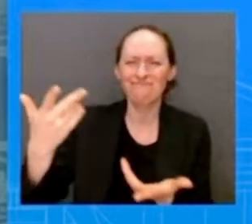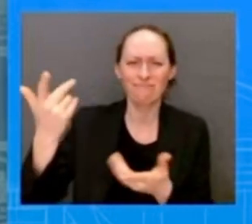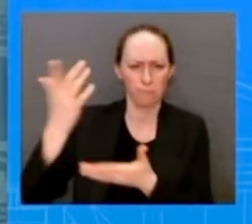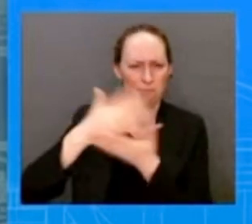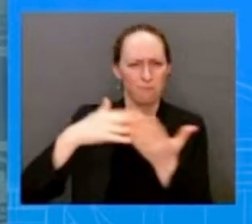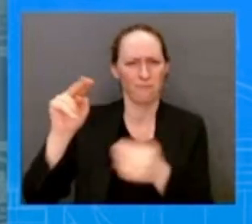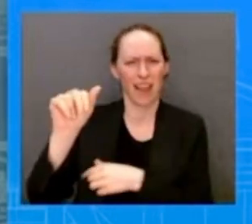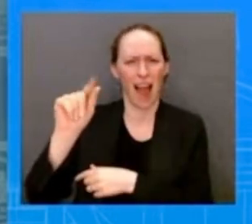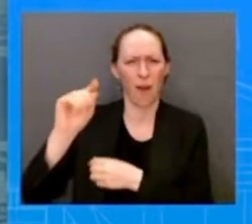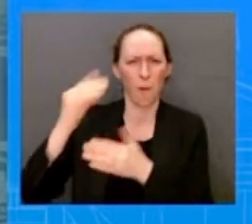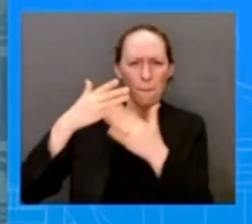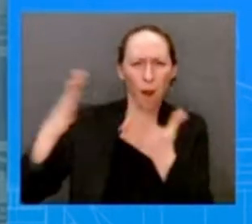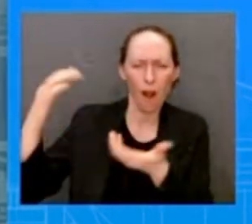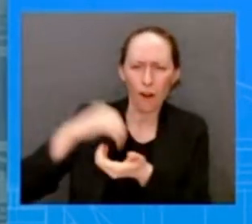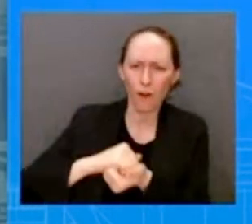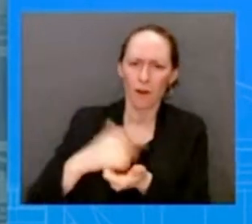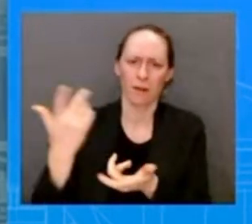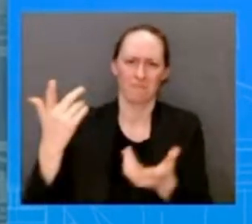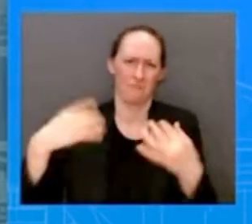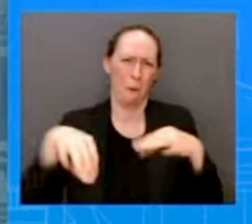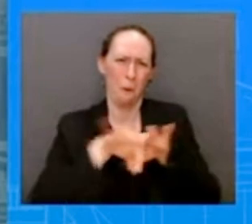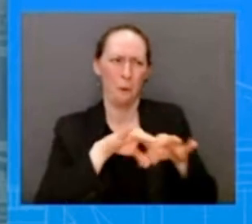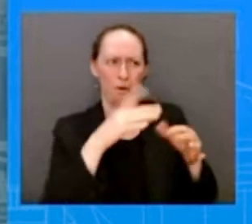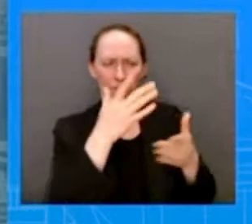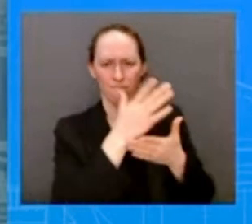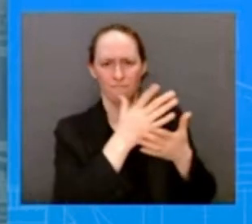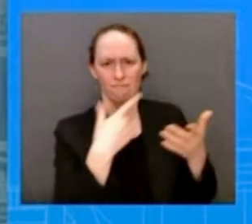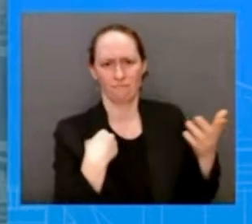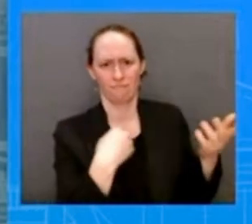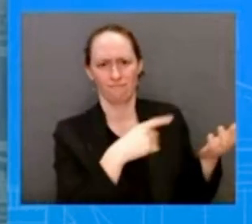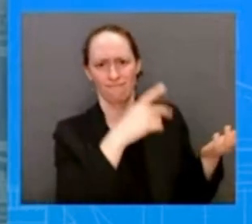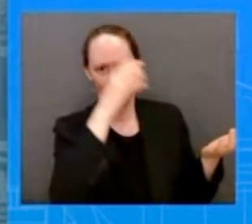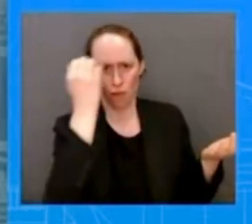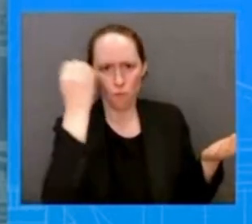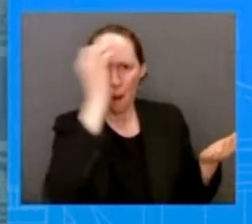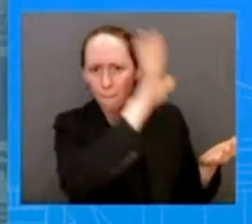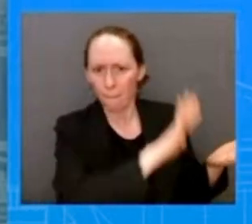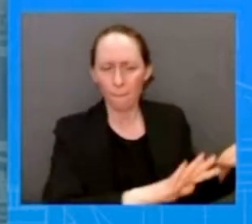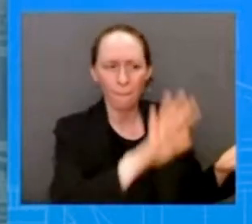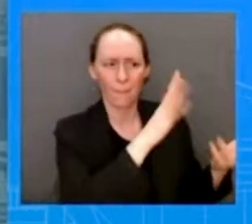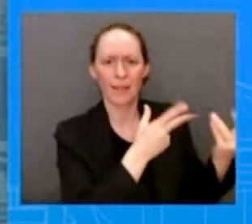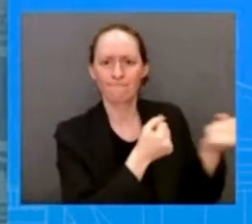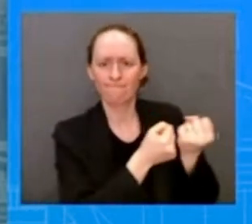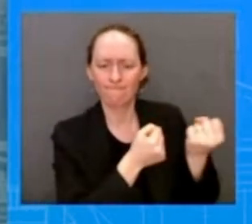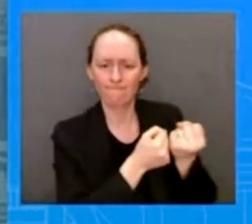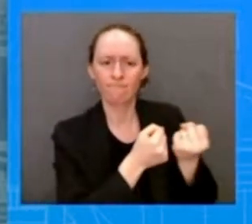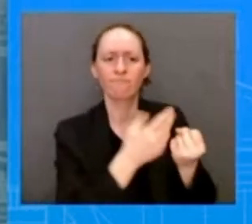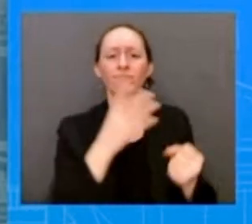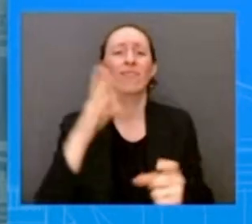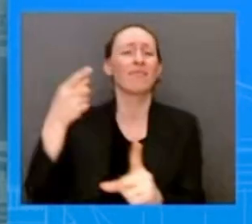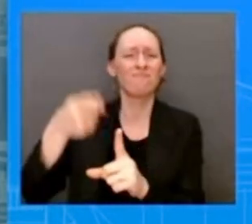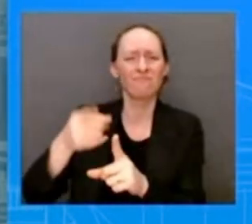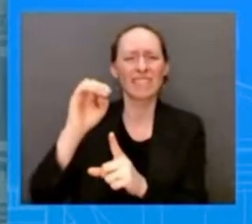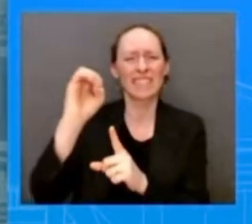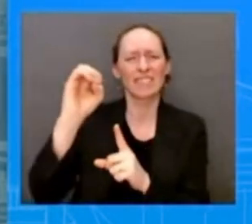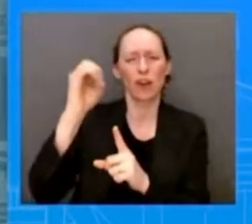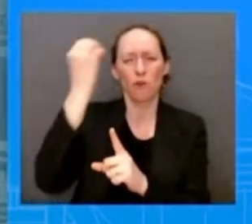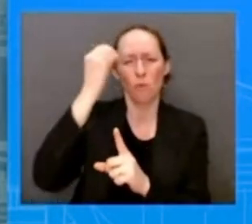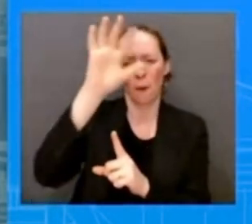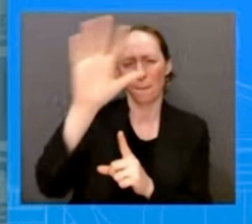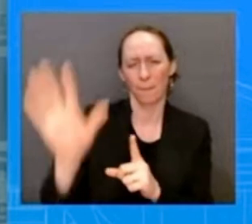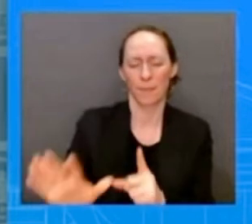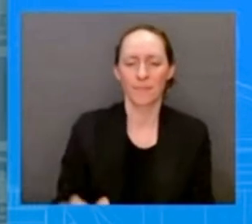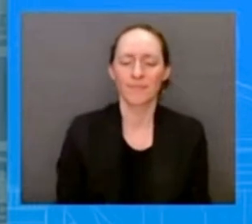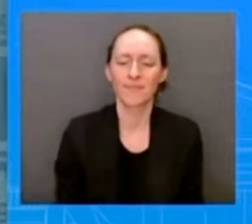and bolstered the eastern flank of NATO and the deterrence there. A large portion of U.S. training of Ukrainian forces occurs at our bases in